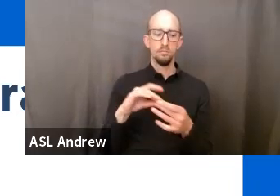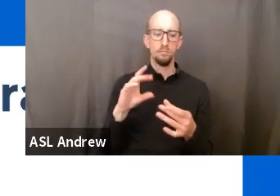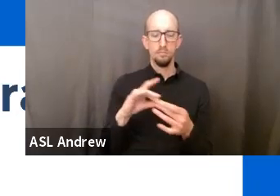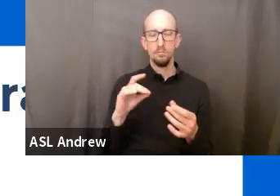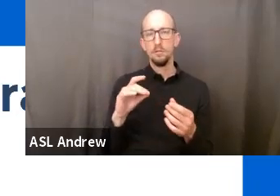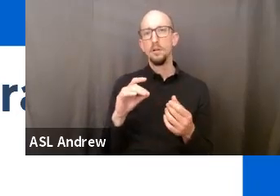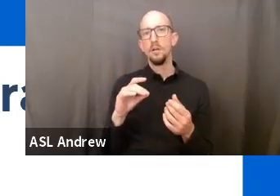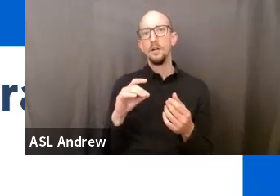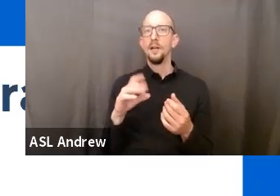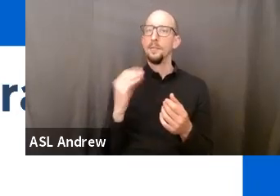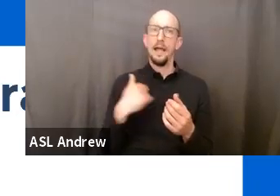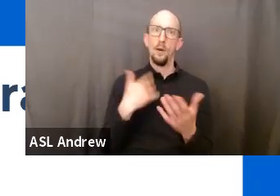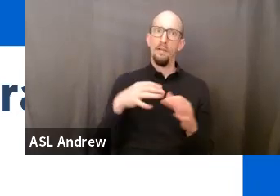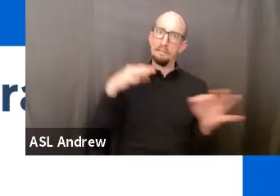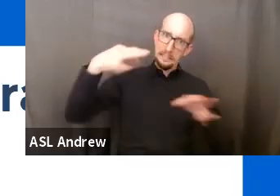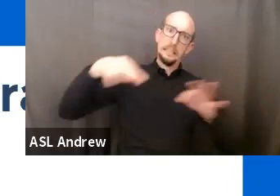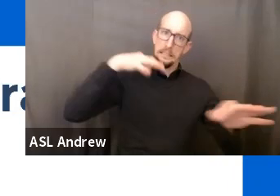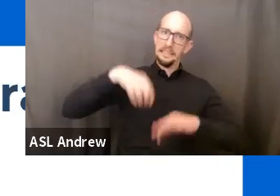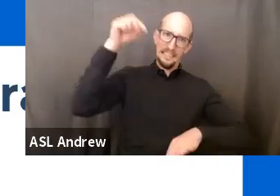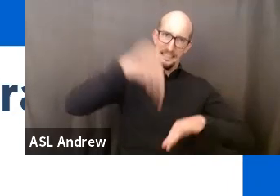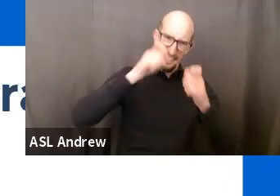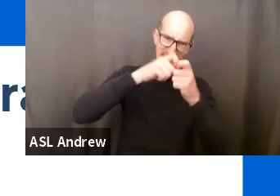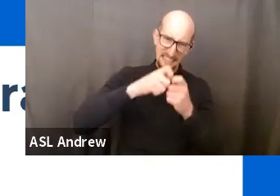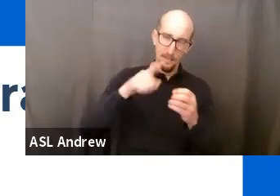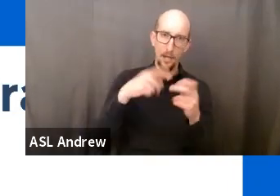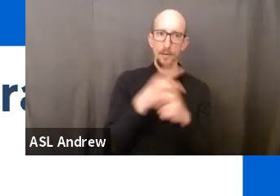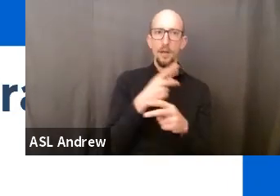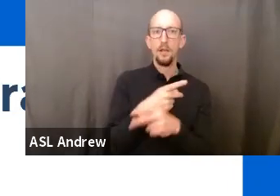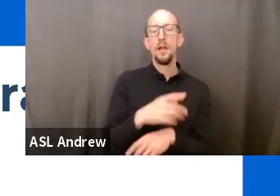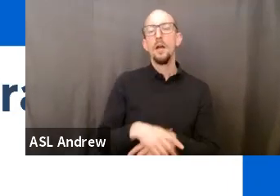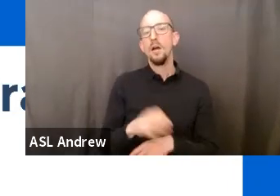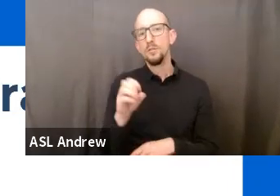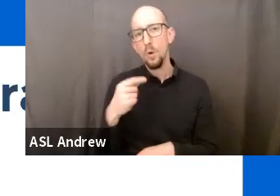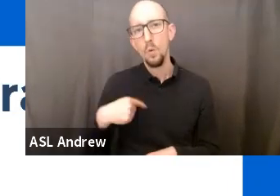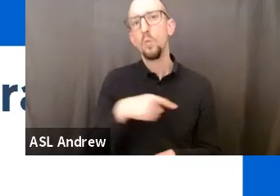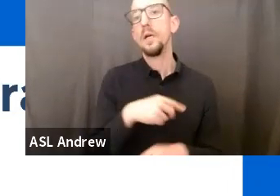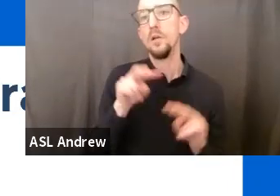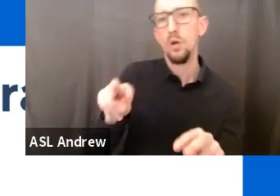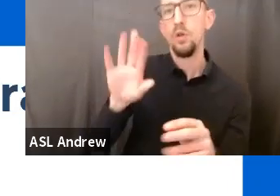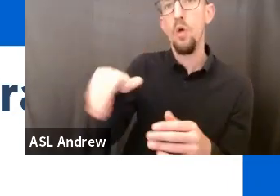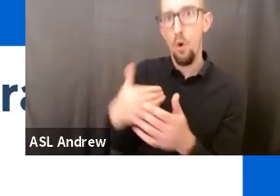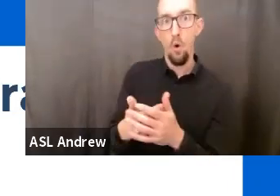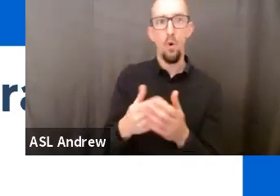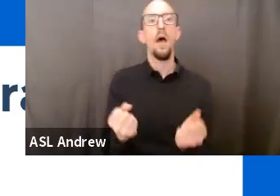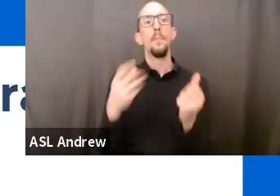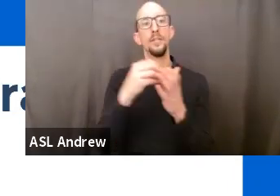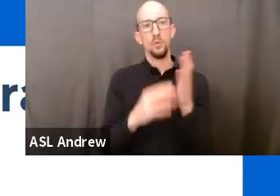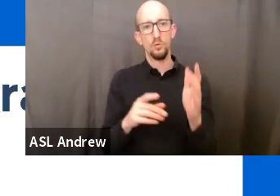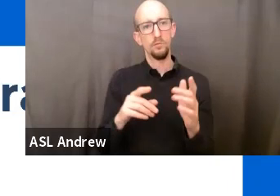essentially took the total number of students as reported by the ACS. So in this case,